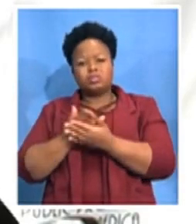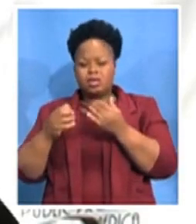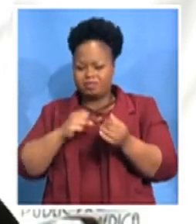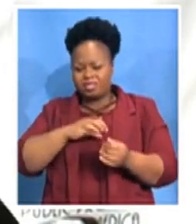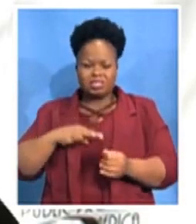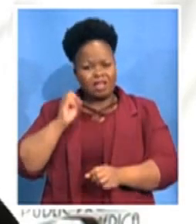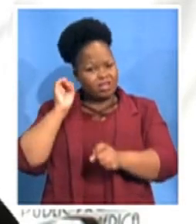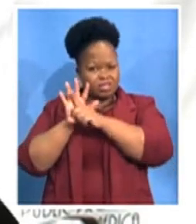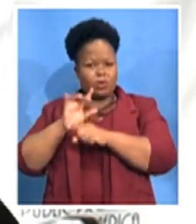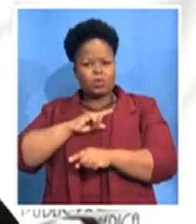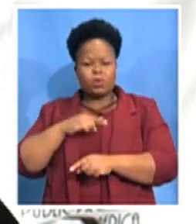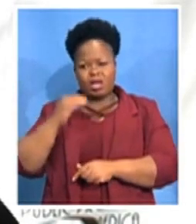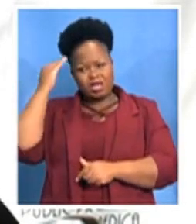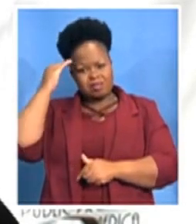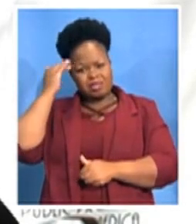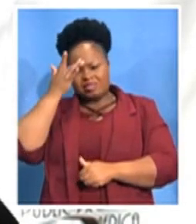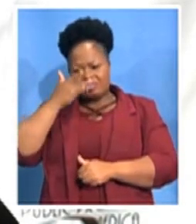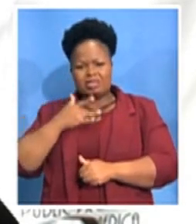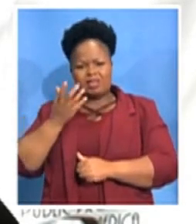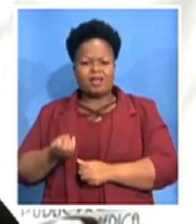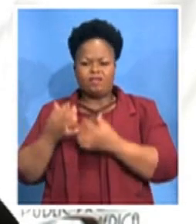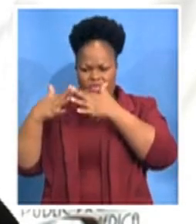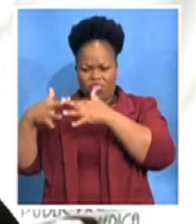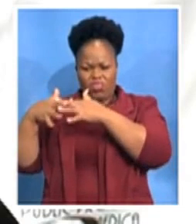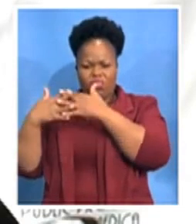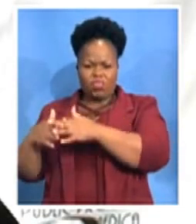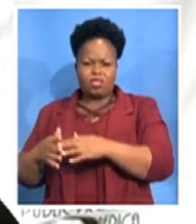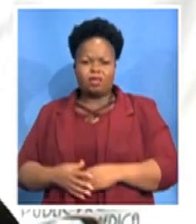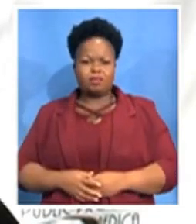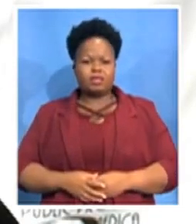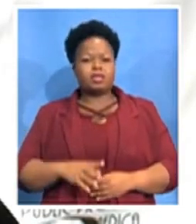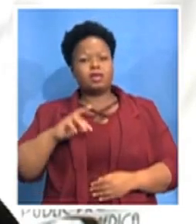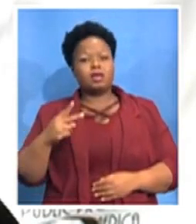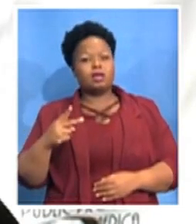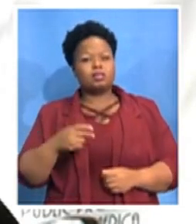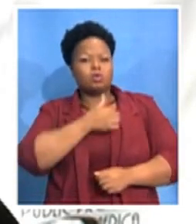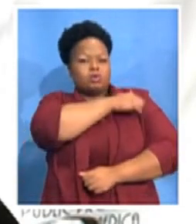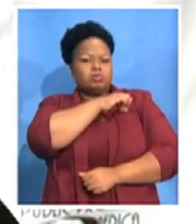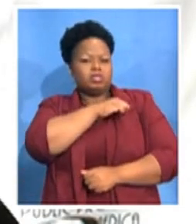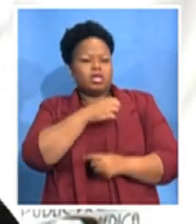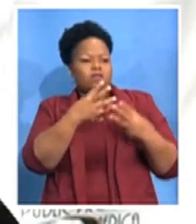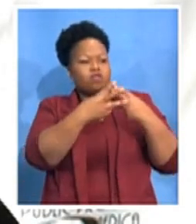In other hospitals, they are caged within the normal wards.